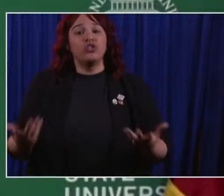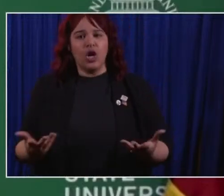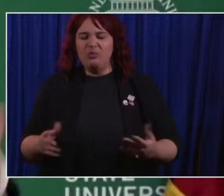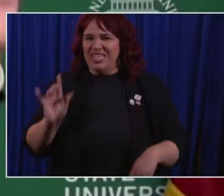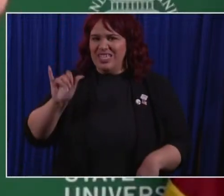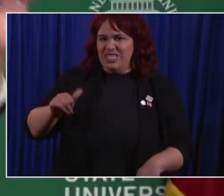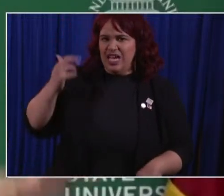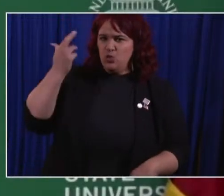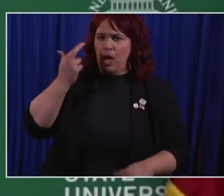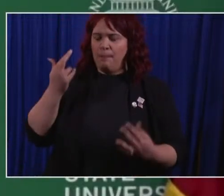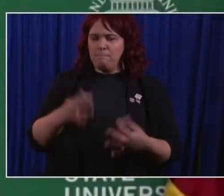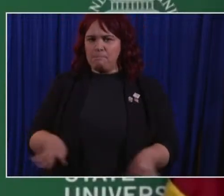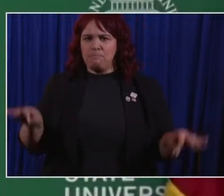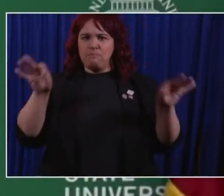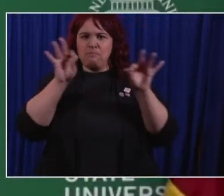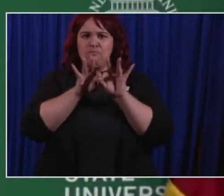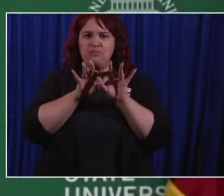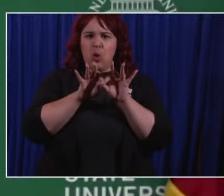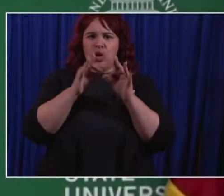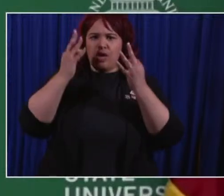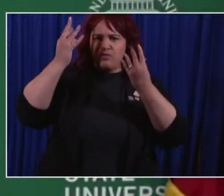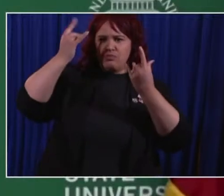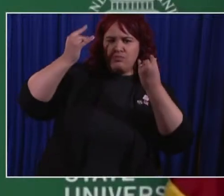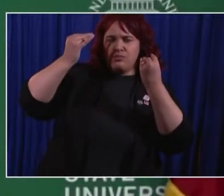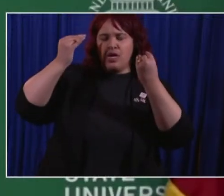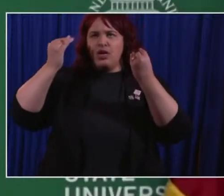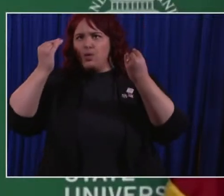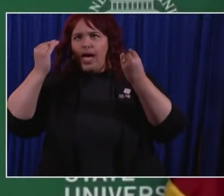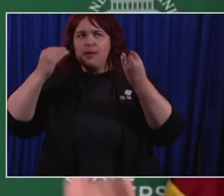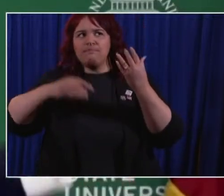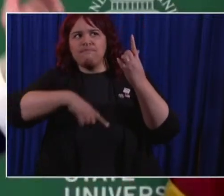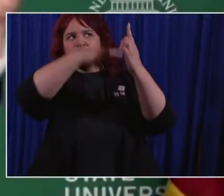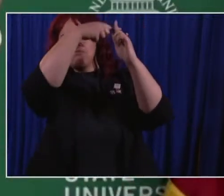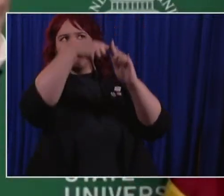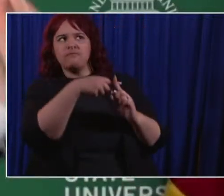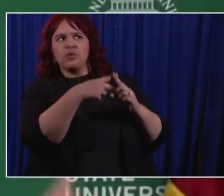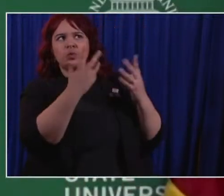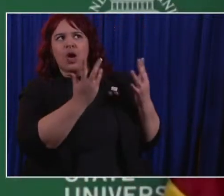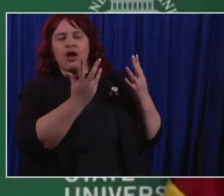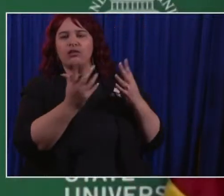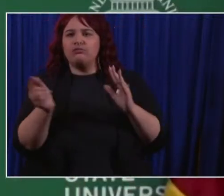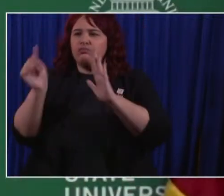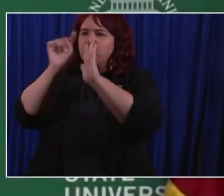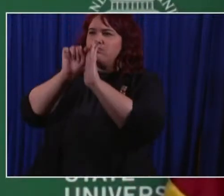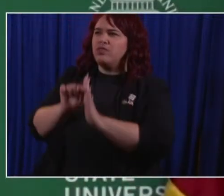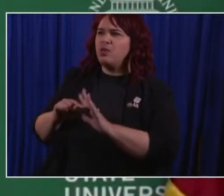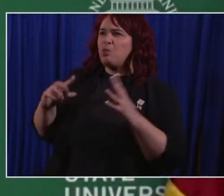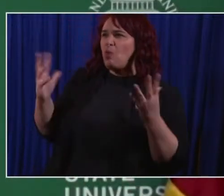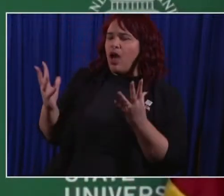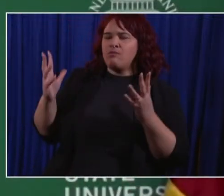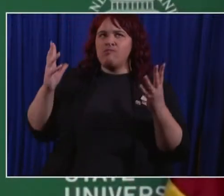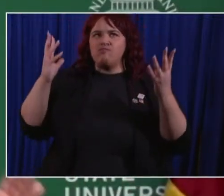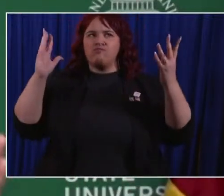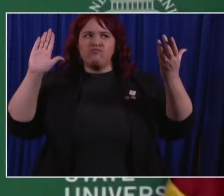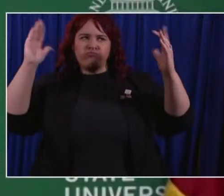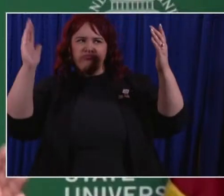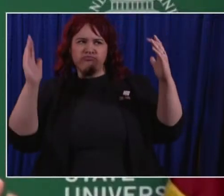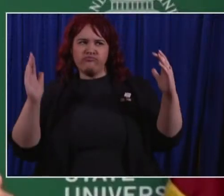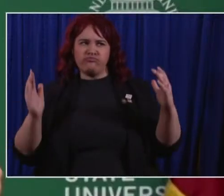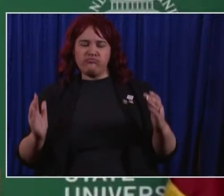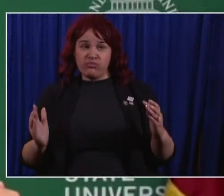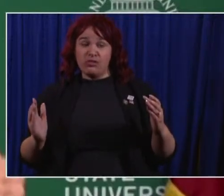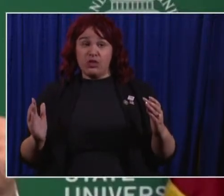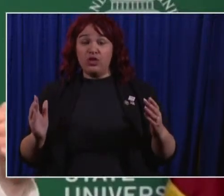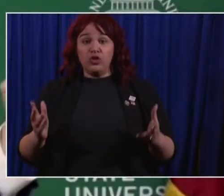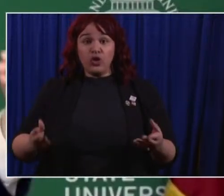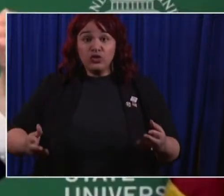in government, what are the advantages, what are the disadvantages? It just seems to me the advantages of getting vaccinated, those